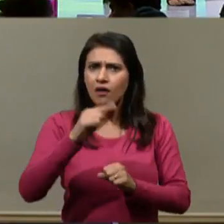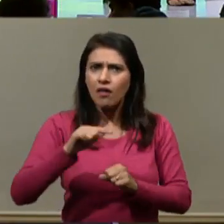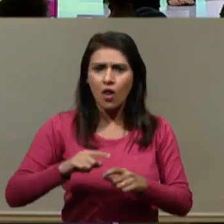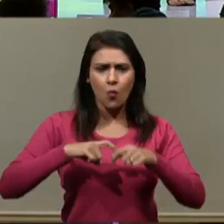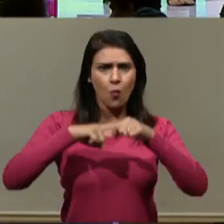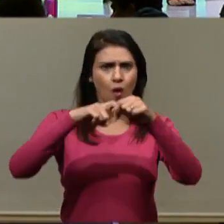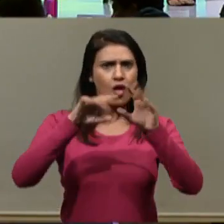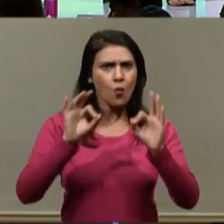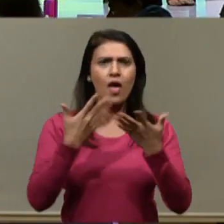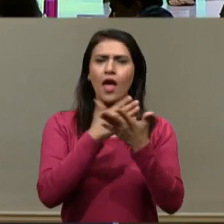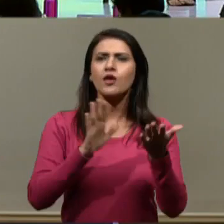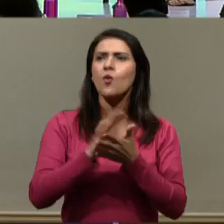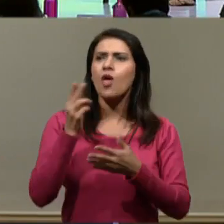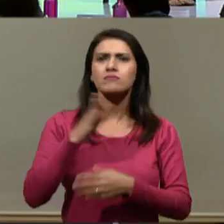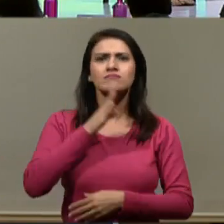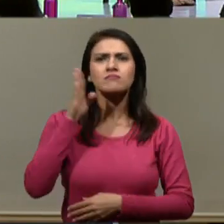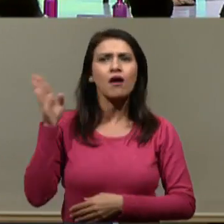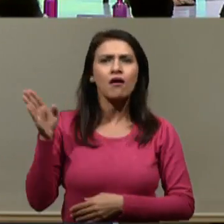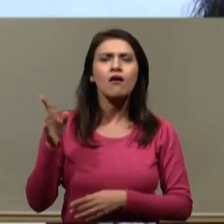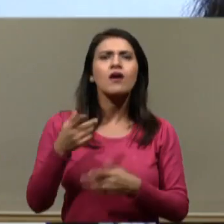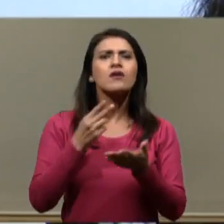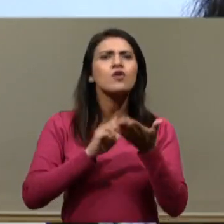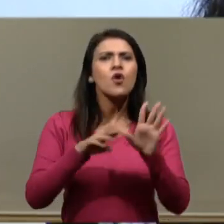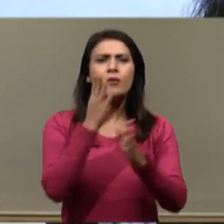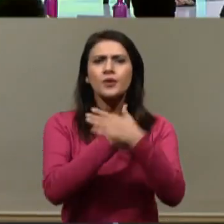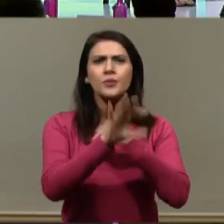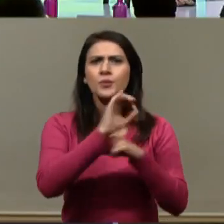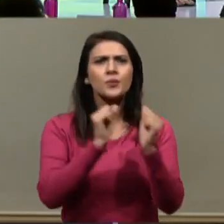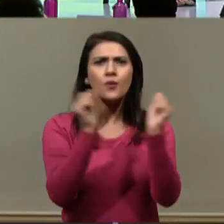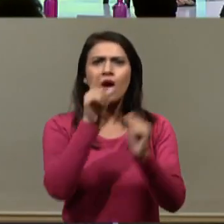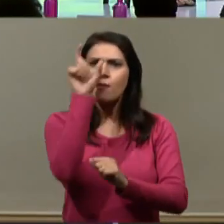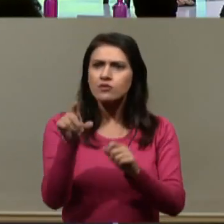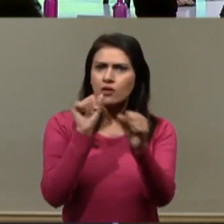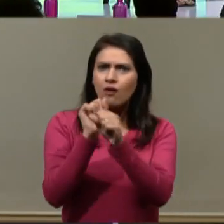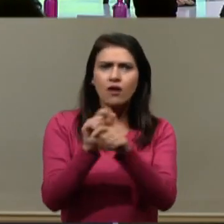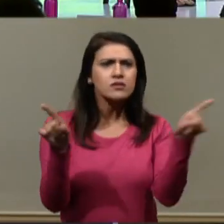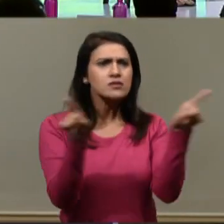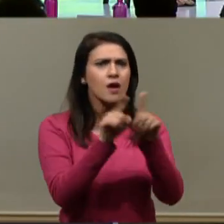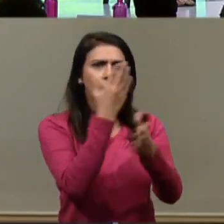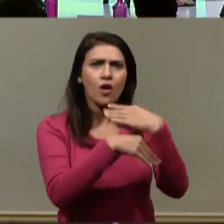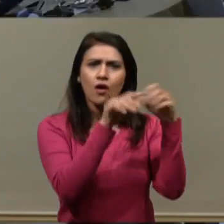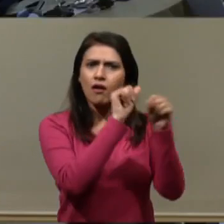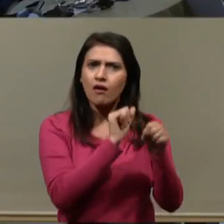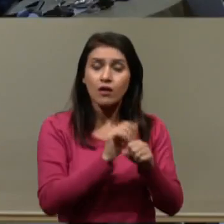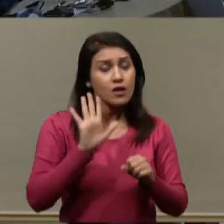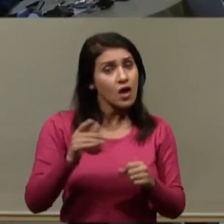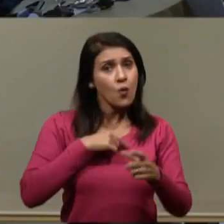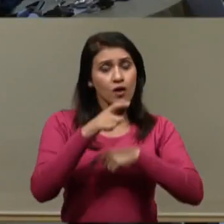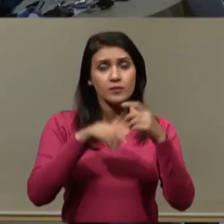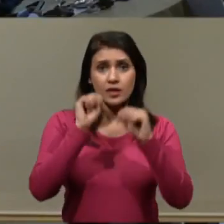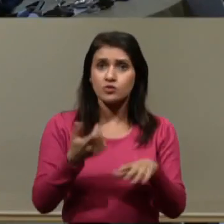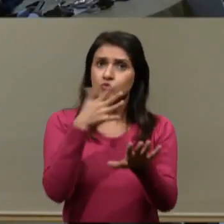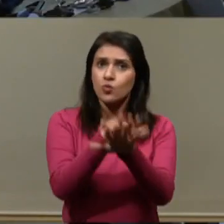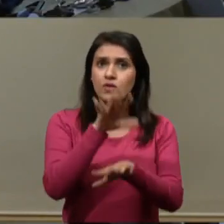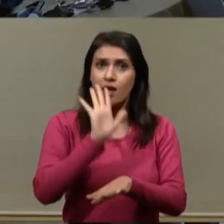quality like any other person. That acceptance goes to a new level altogether. Our company is inclusive, yes. But